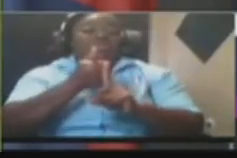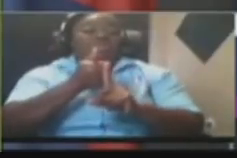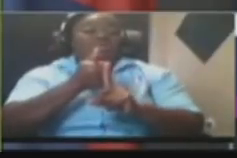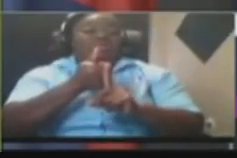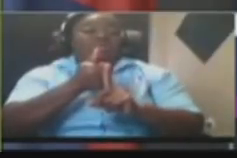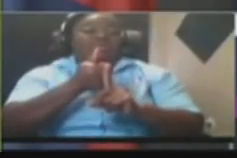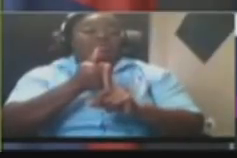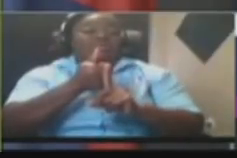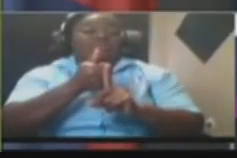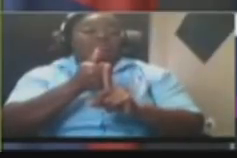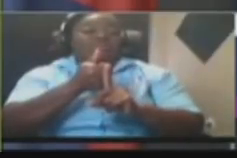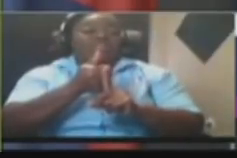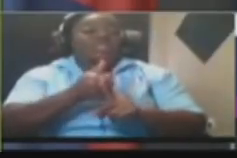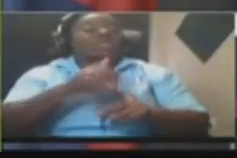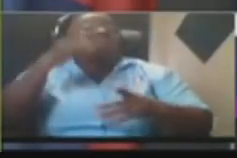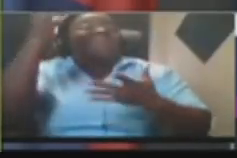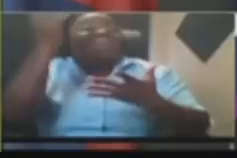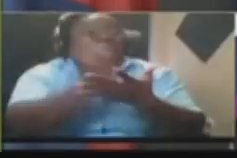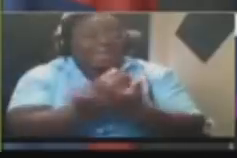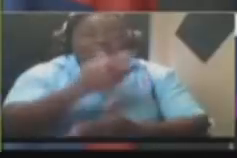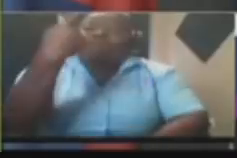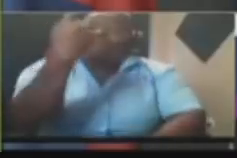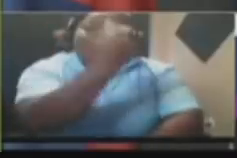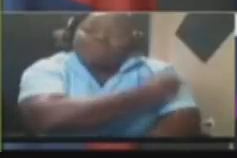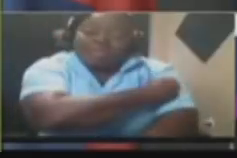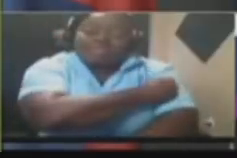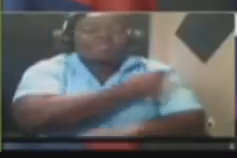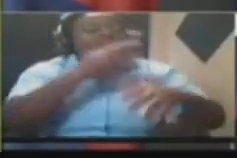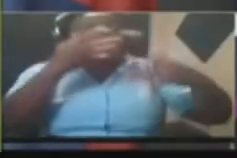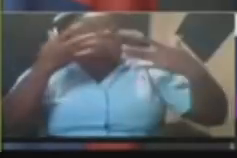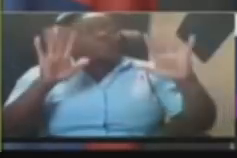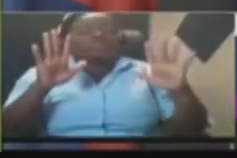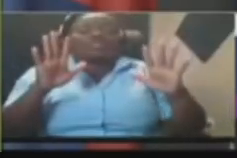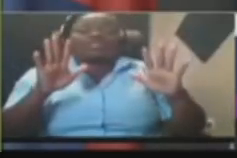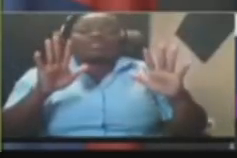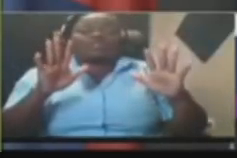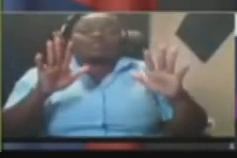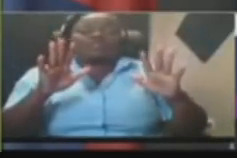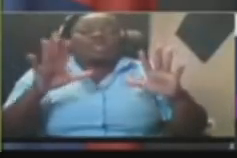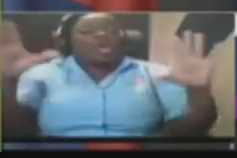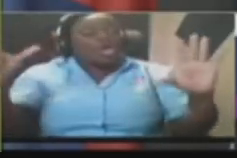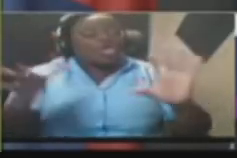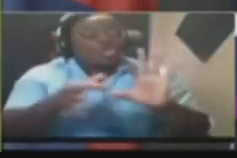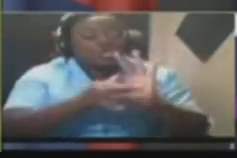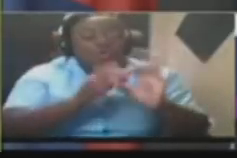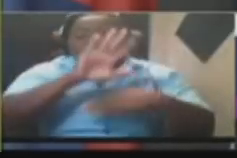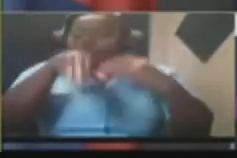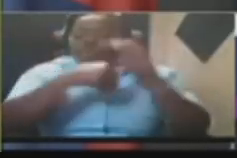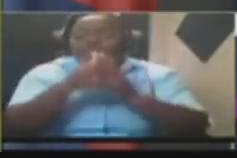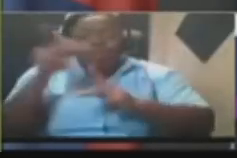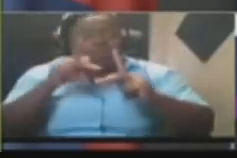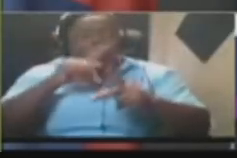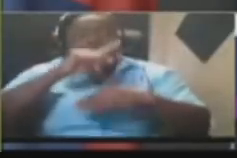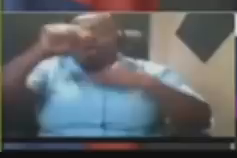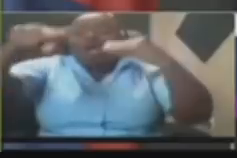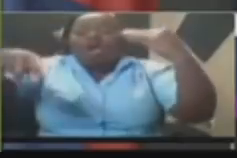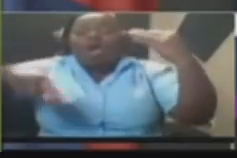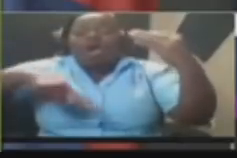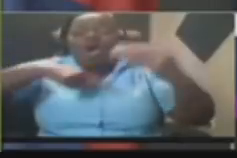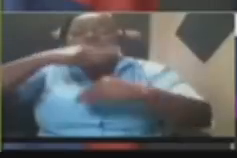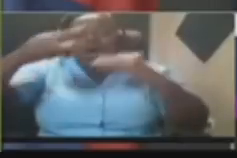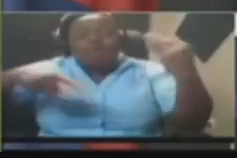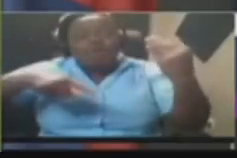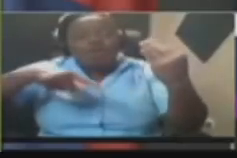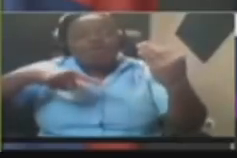of vaccinated people who around the world it is being shown to be